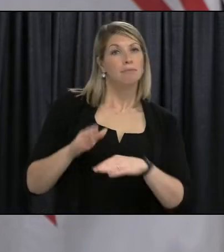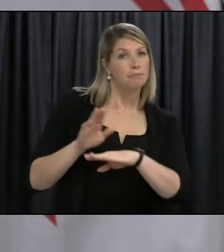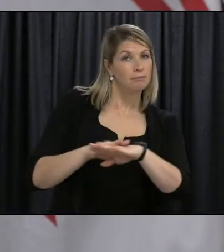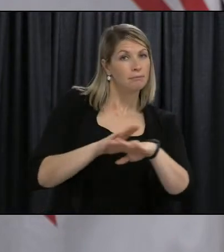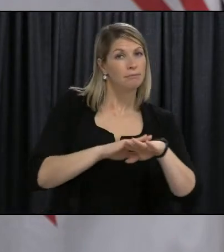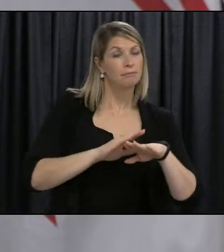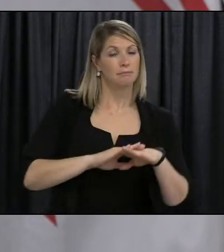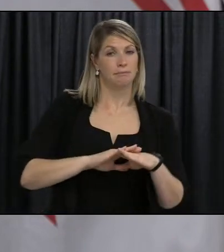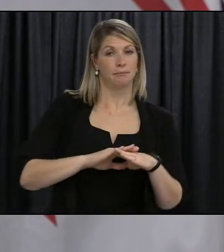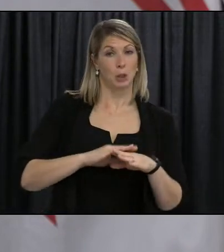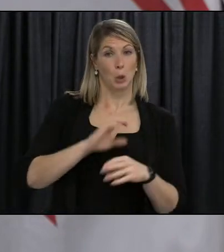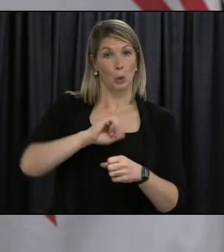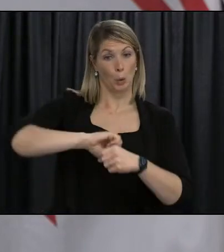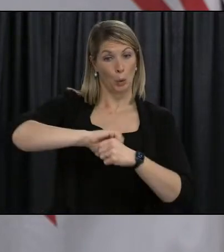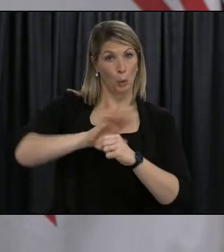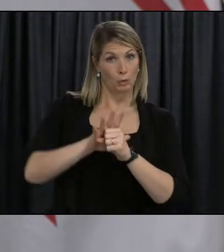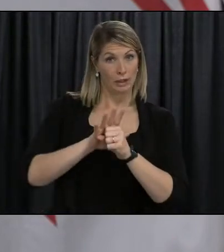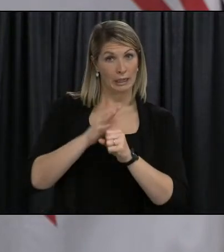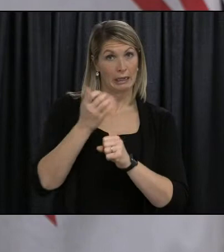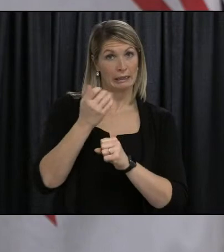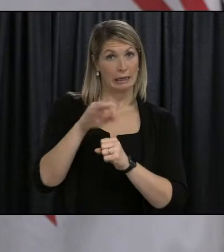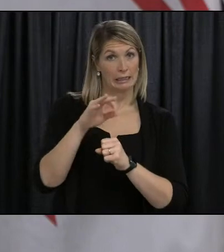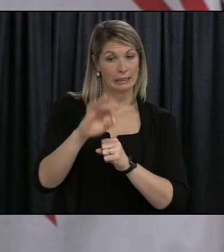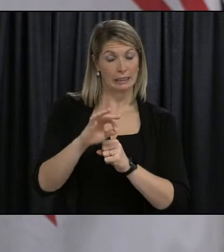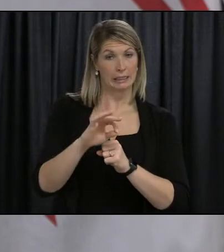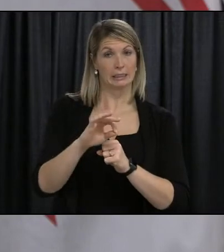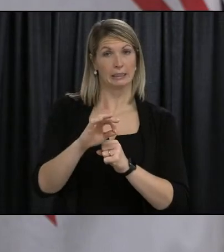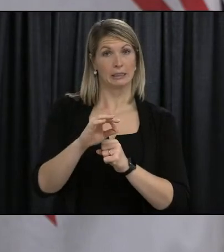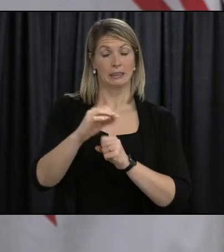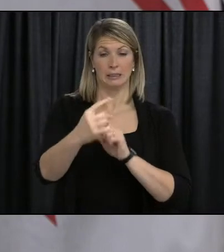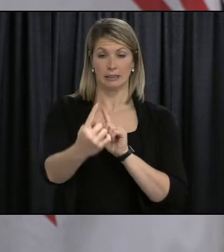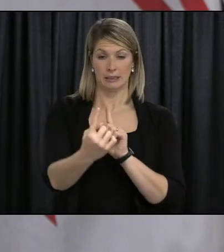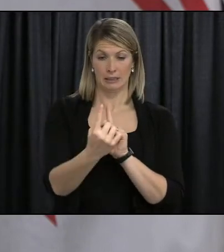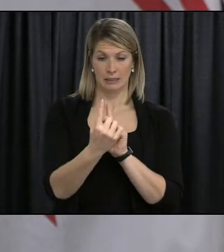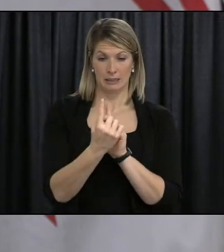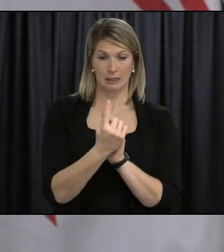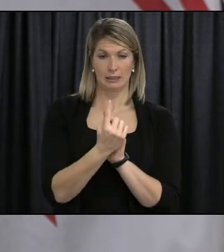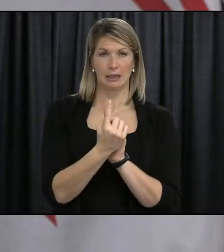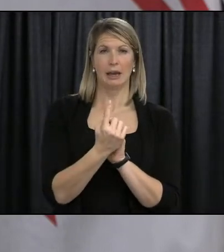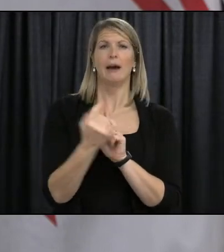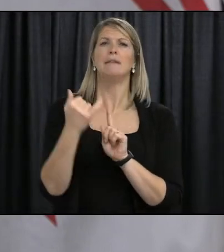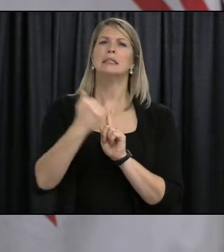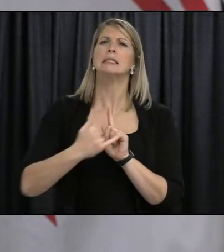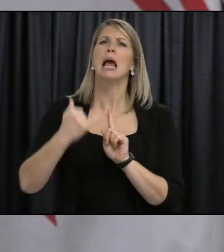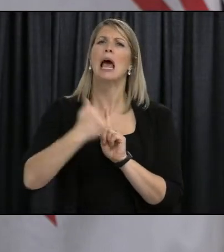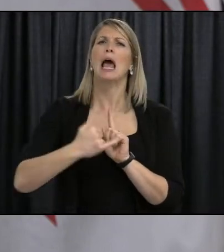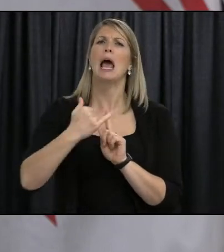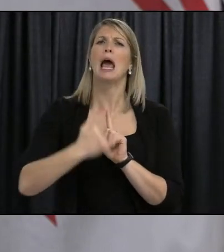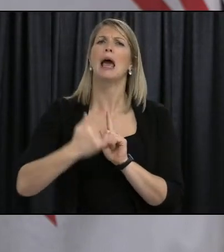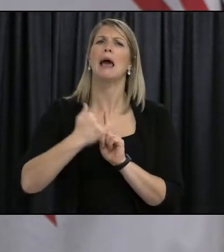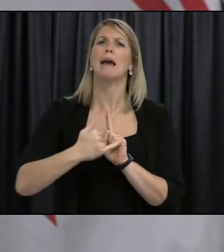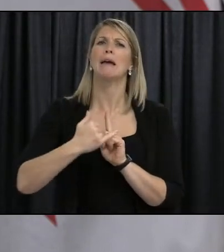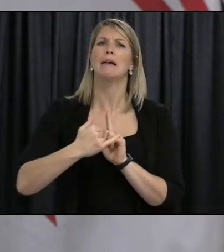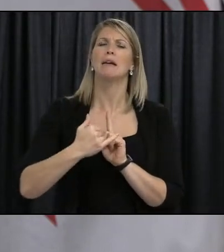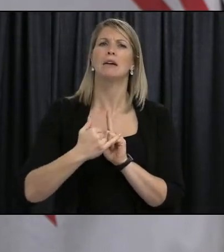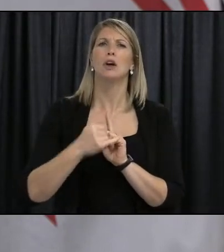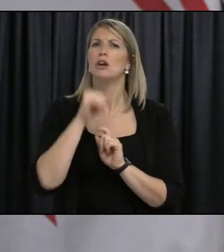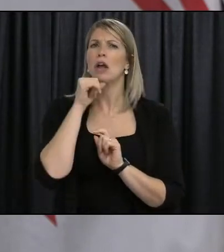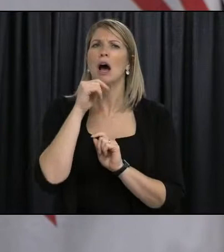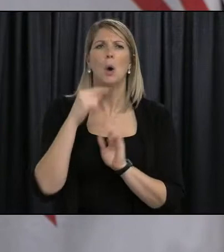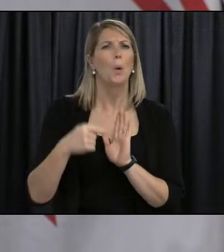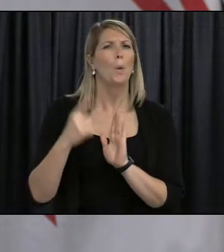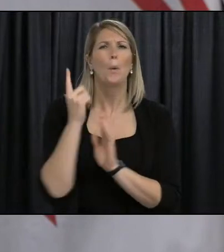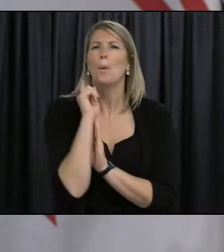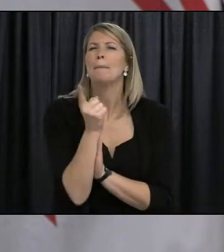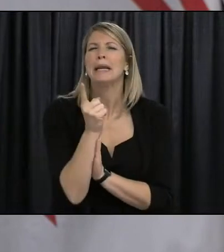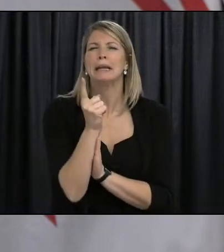fair bit of exposure to pick it up. And that may be, we do have people who attend gatherings together. They're in the same space that may be